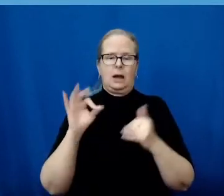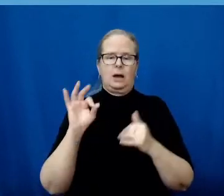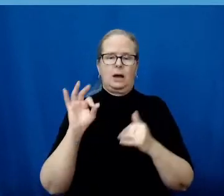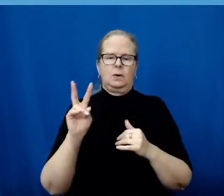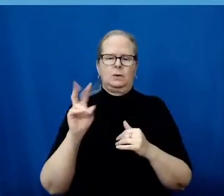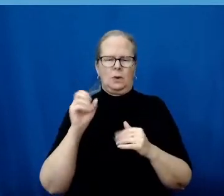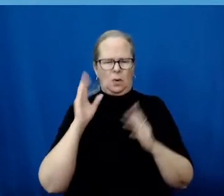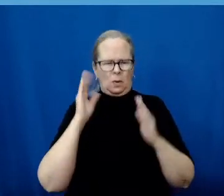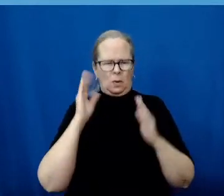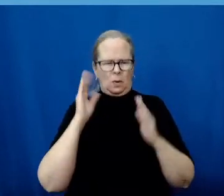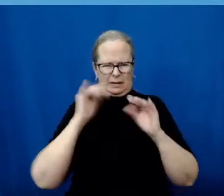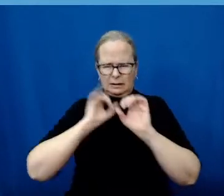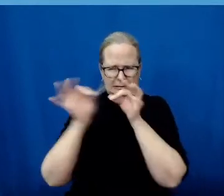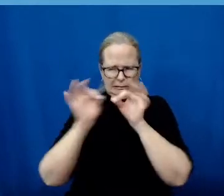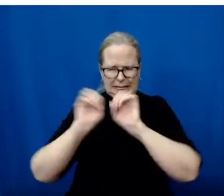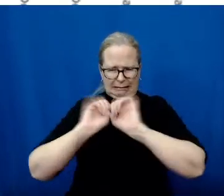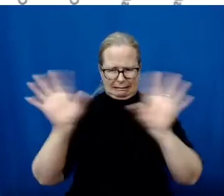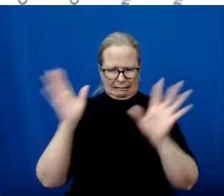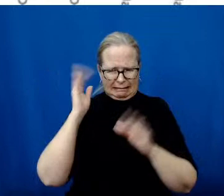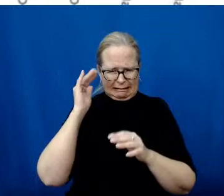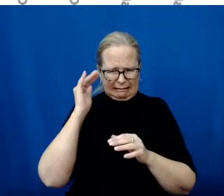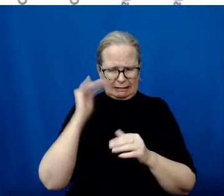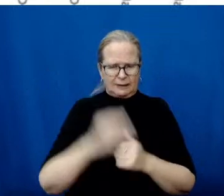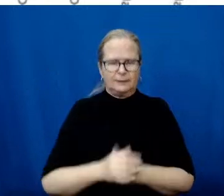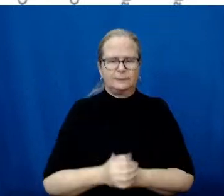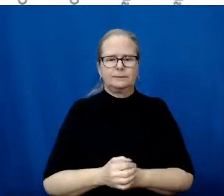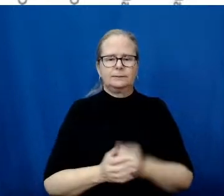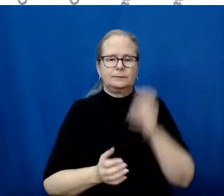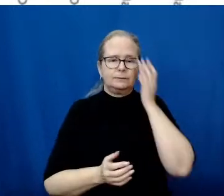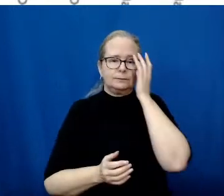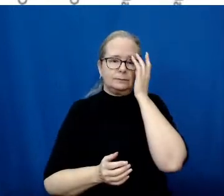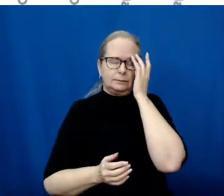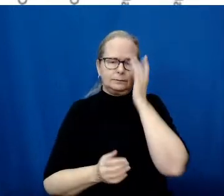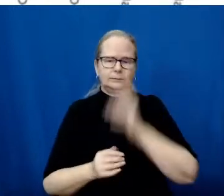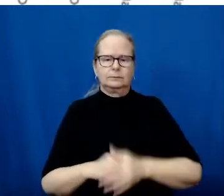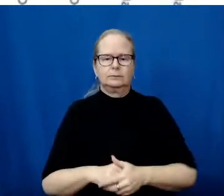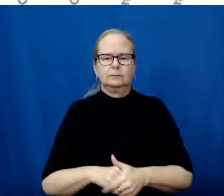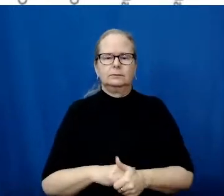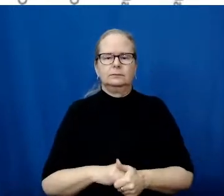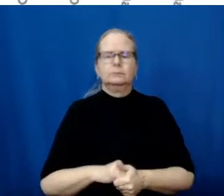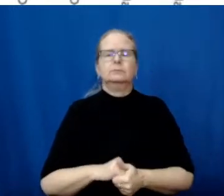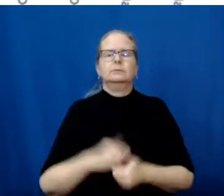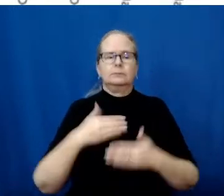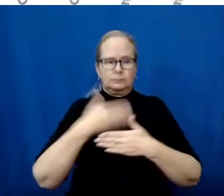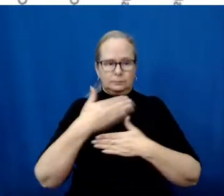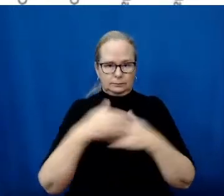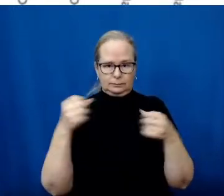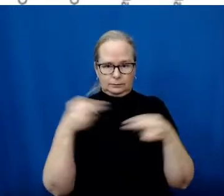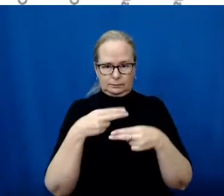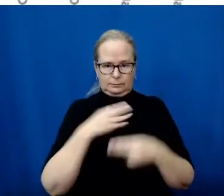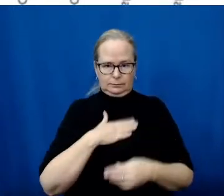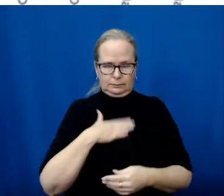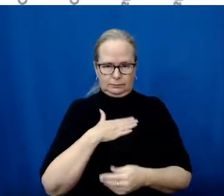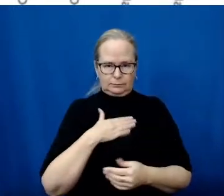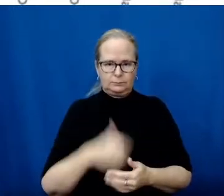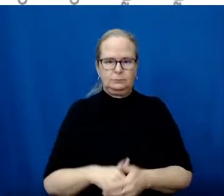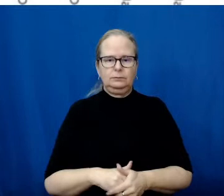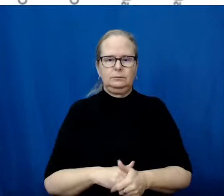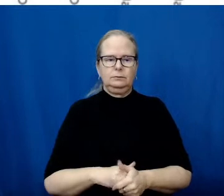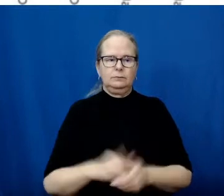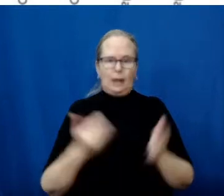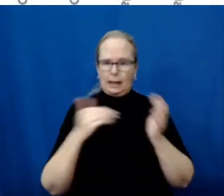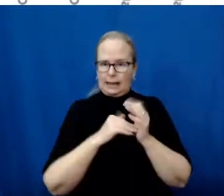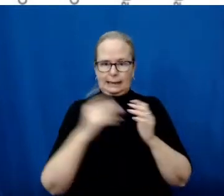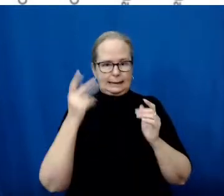Next slide, please. And this just shows again, comparing those two waves, that Delta wave. We're catching